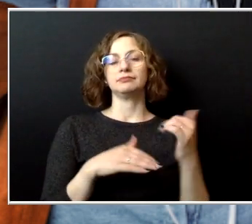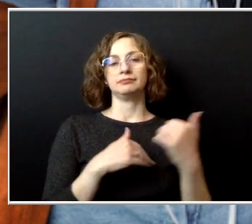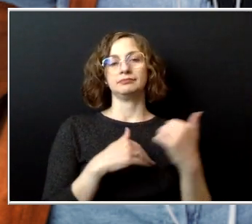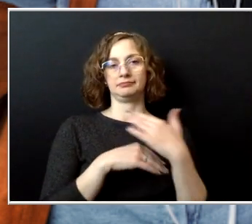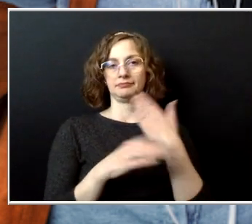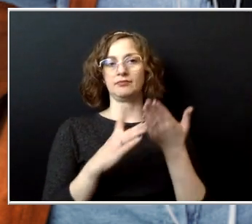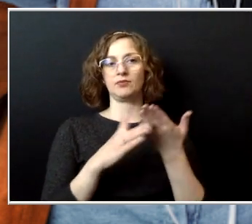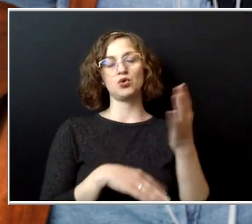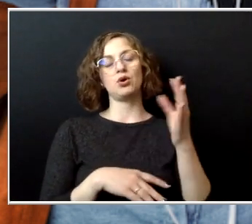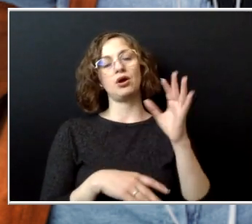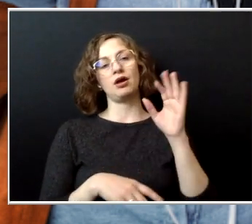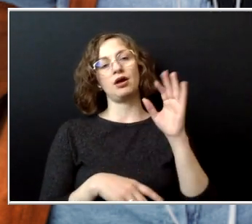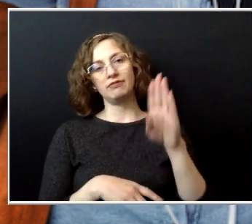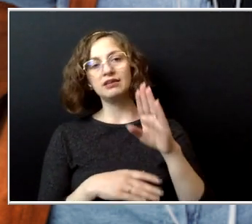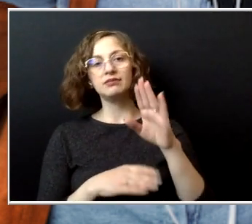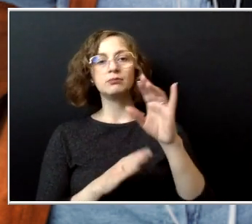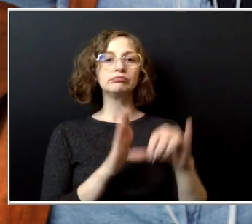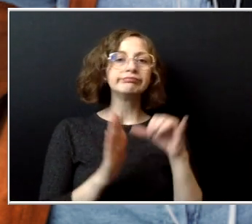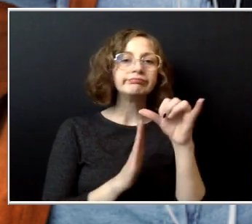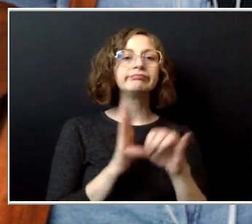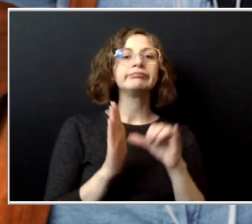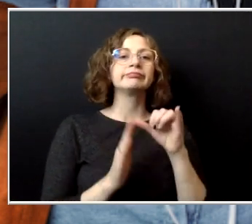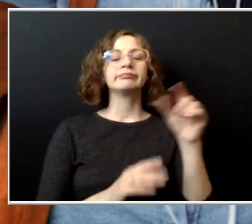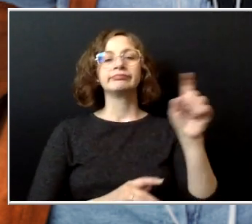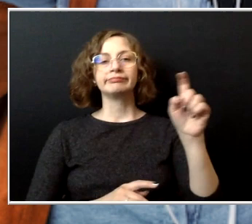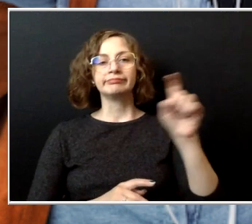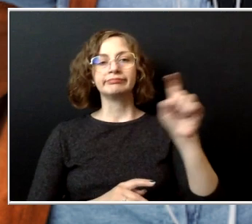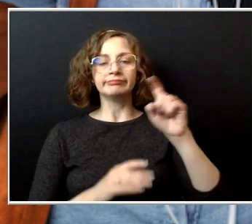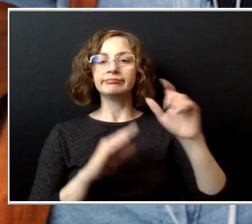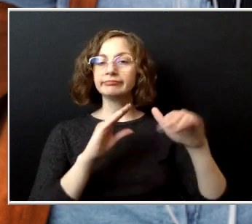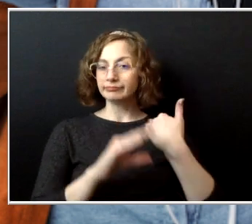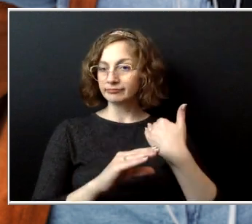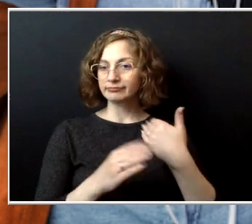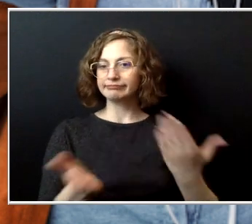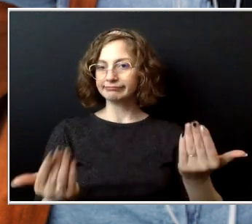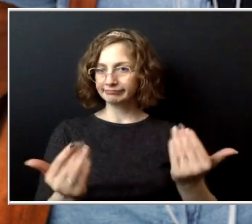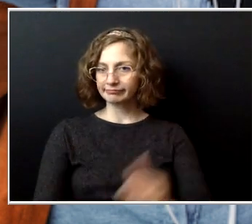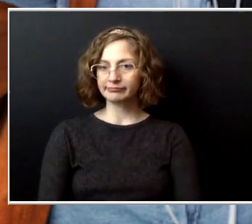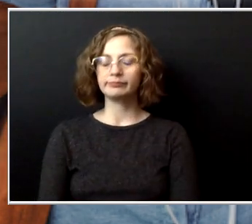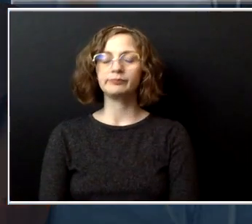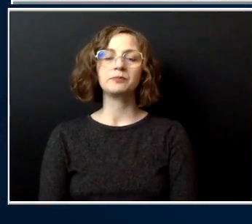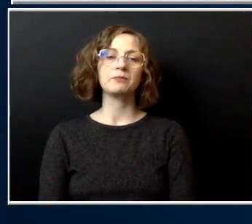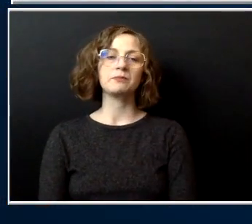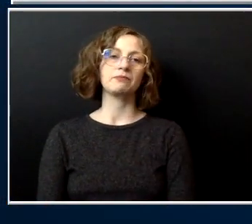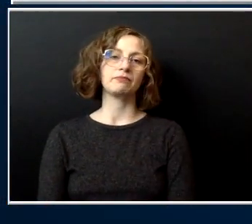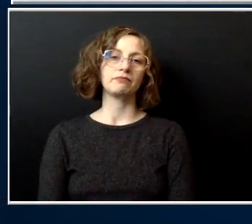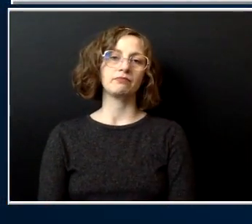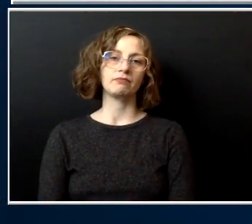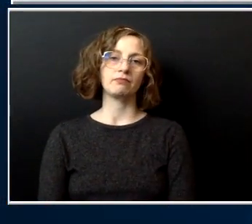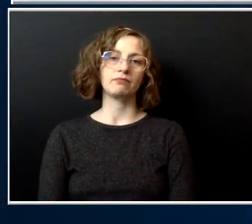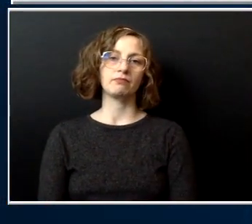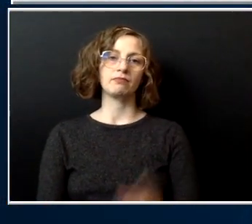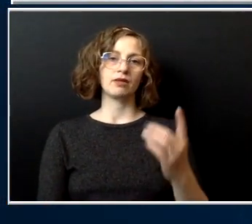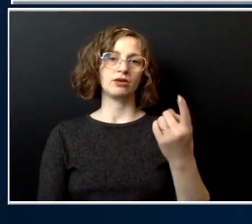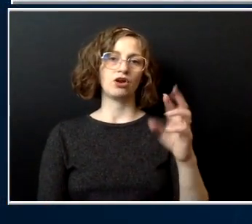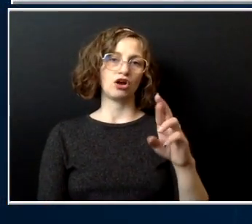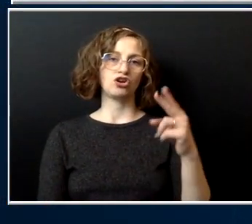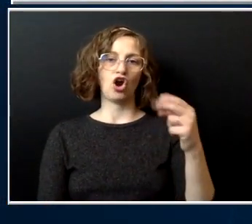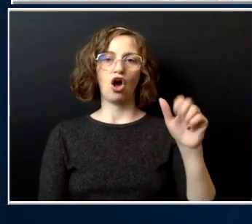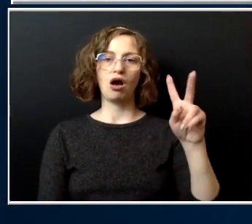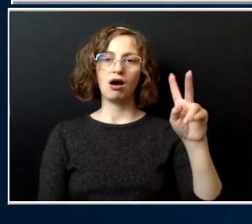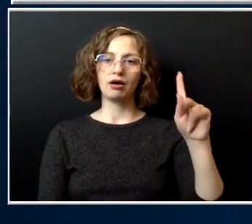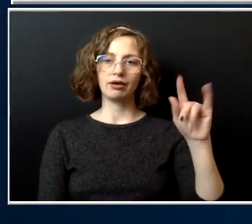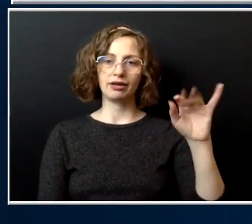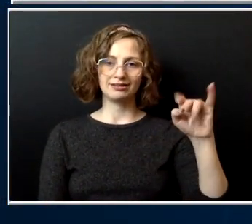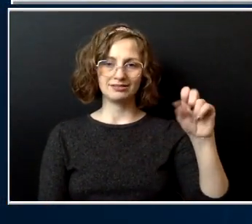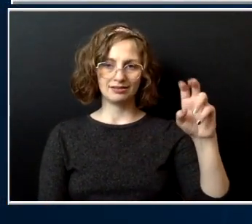using the chat on YouTube, Facebook, the X platform, or emailing the Medical News Network. Dr. Dana Hawkinson is now going to join us with a COVID count. I